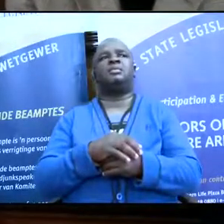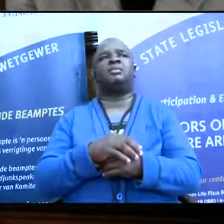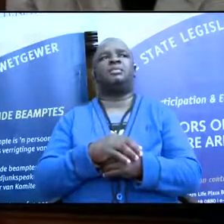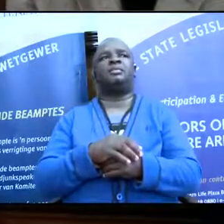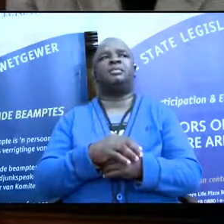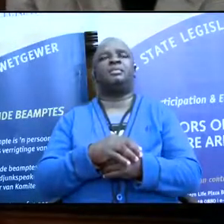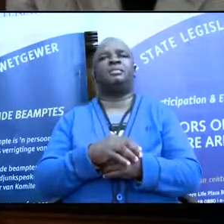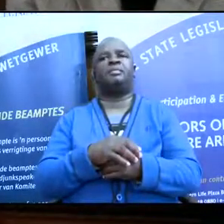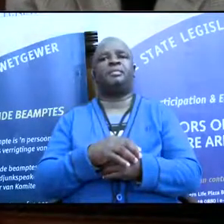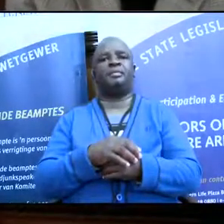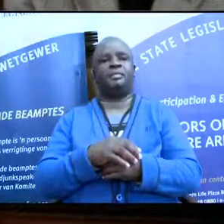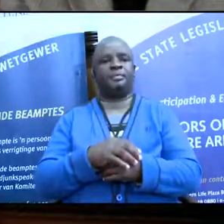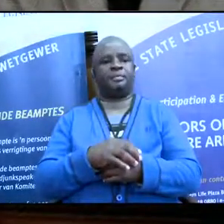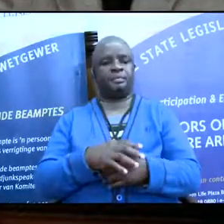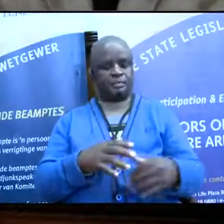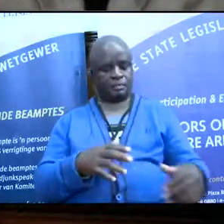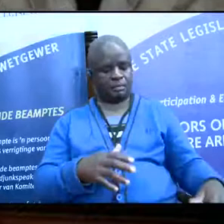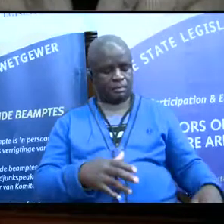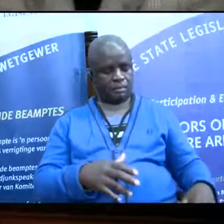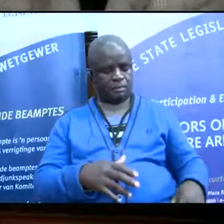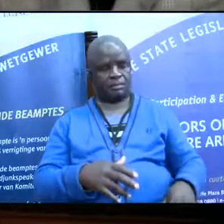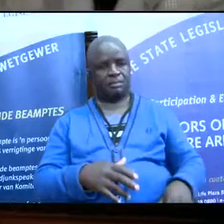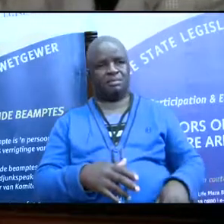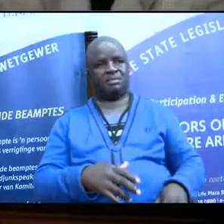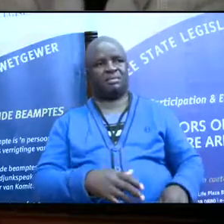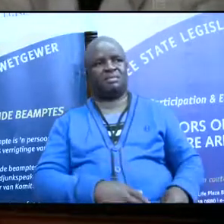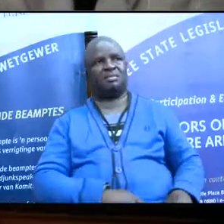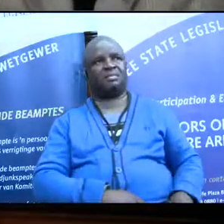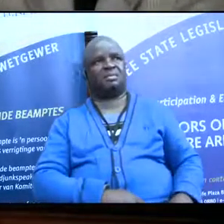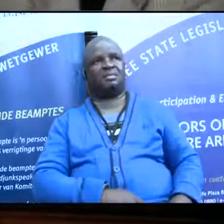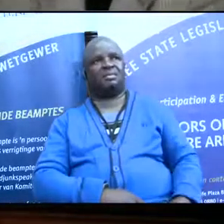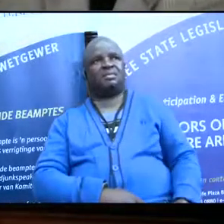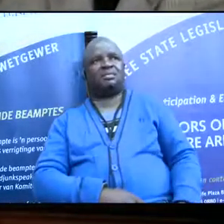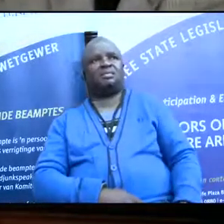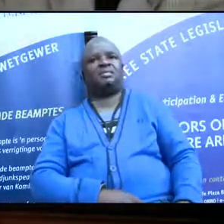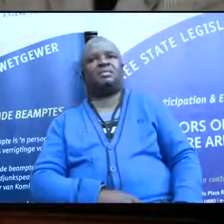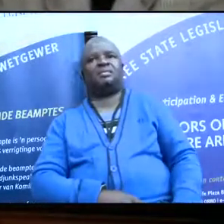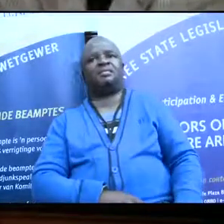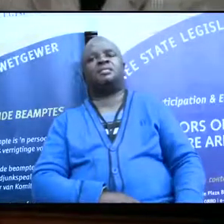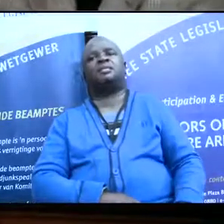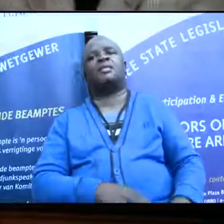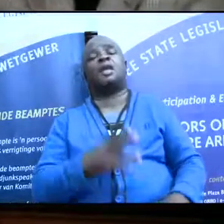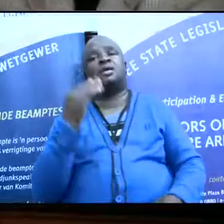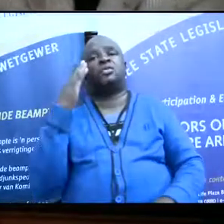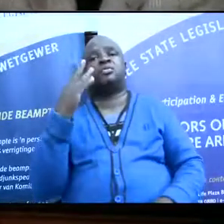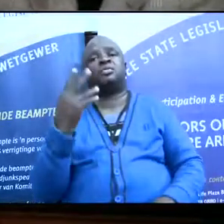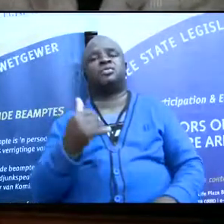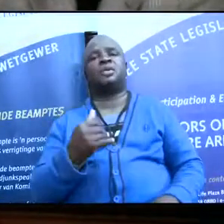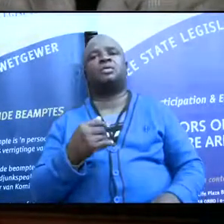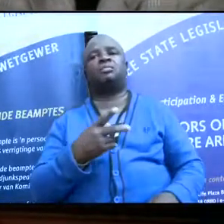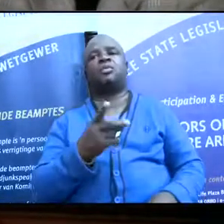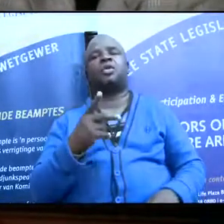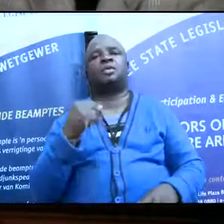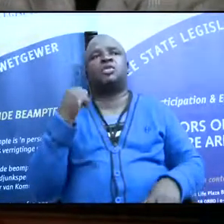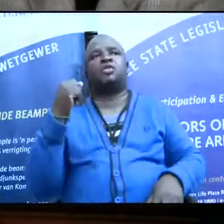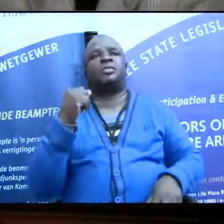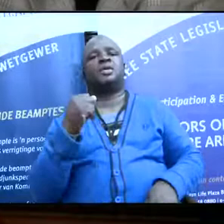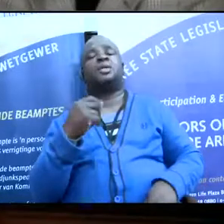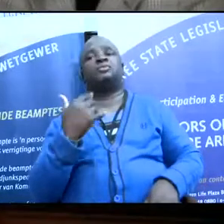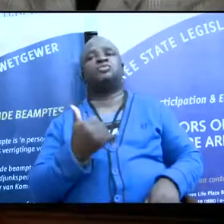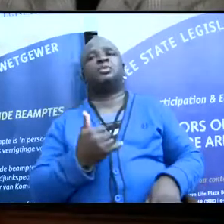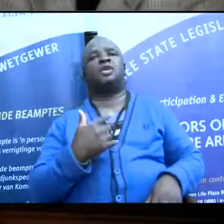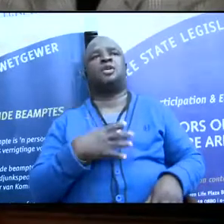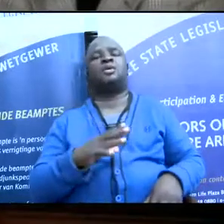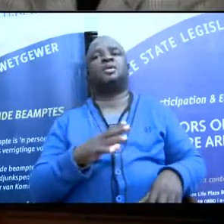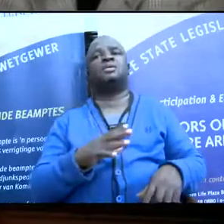typically visit my calm category your comrades but today i'm going to give you the name of